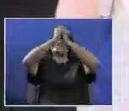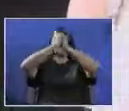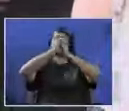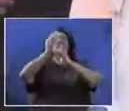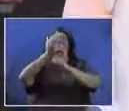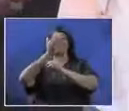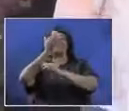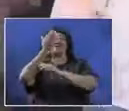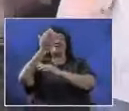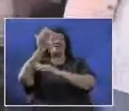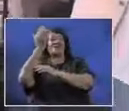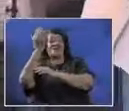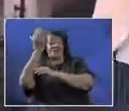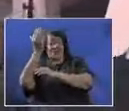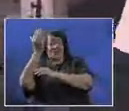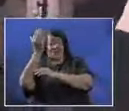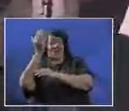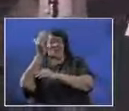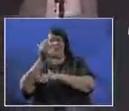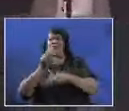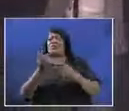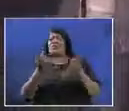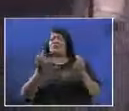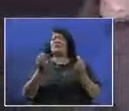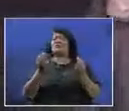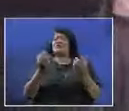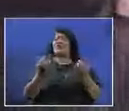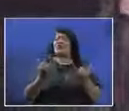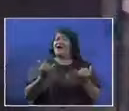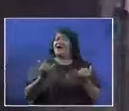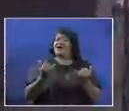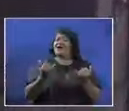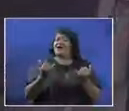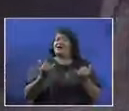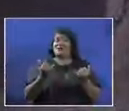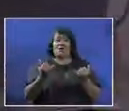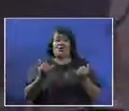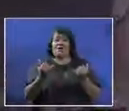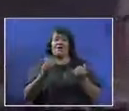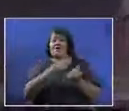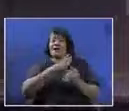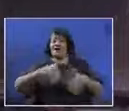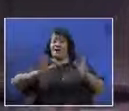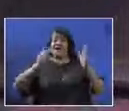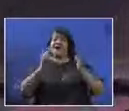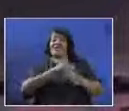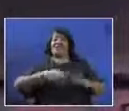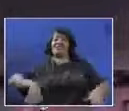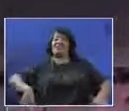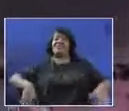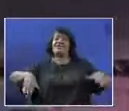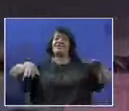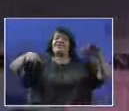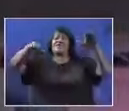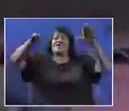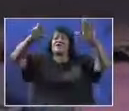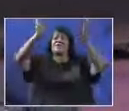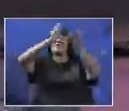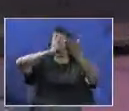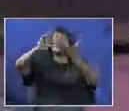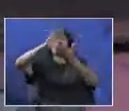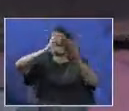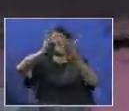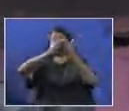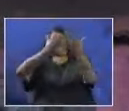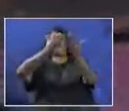Hey, I know if I place it in your hands, everything will be made perfect.